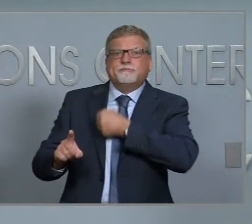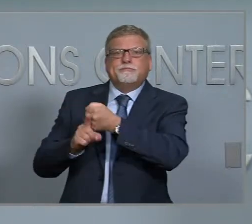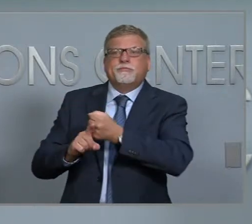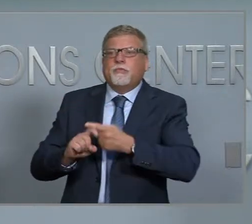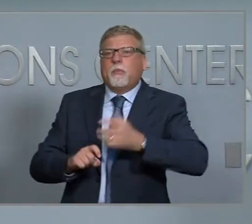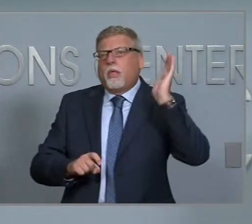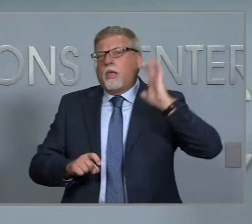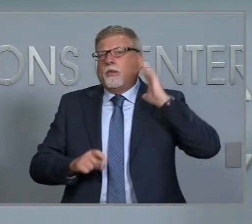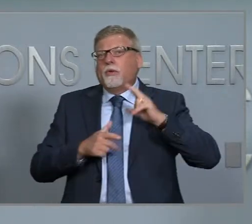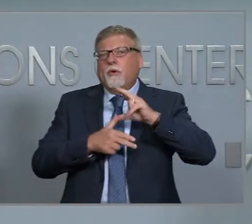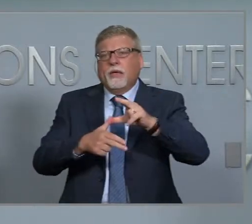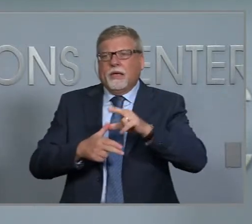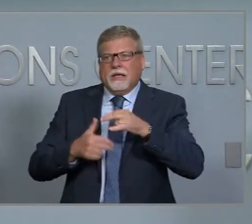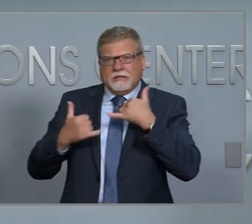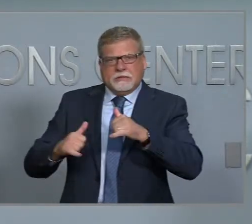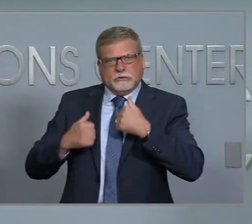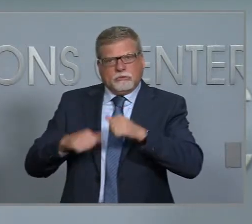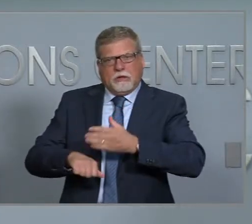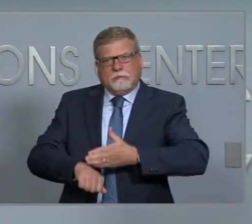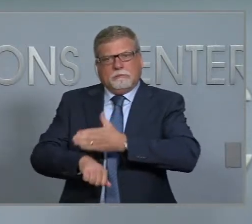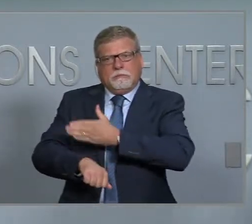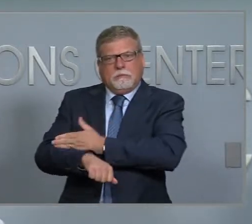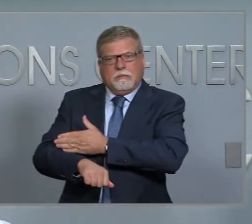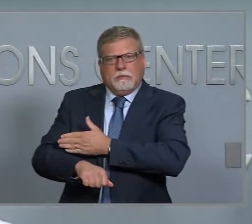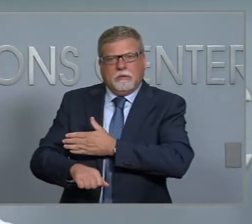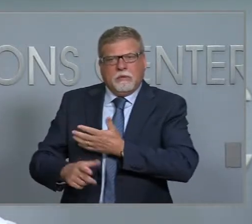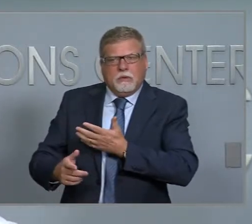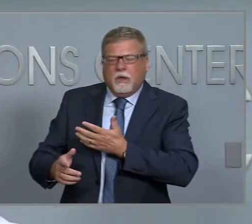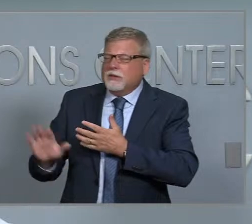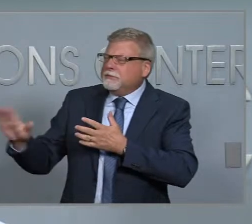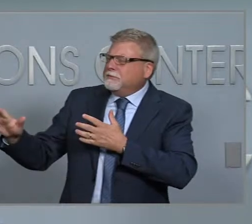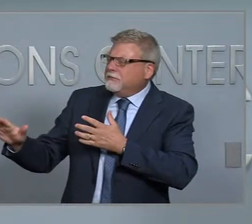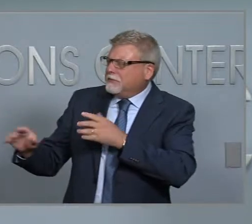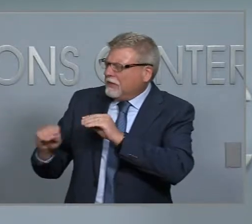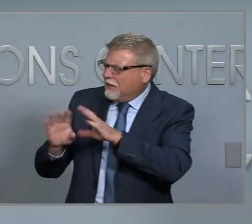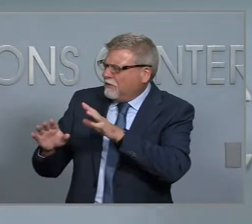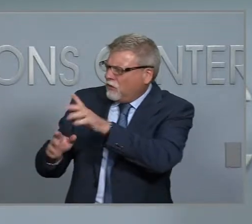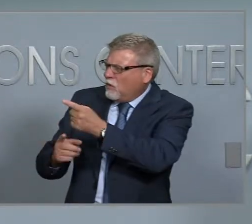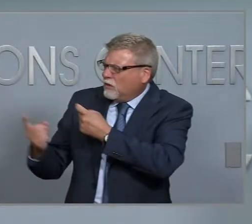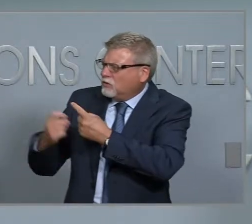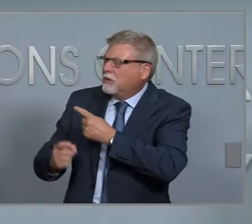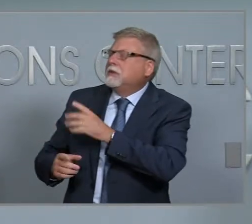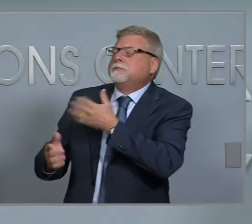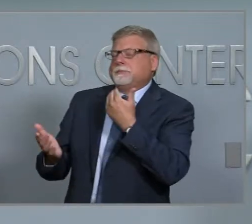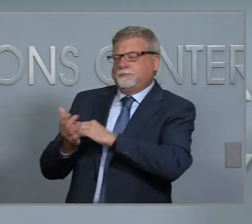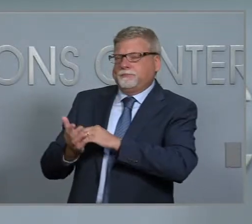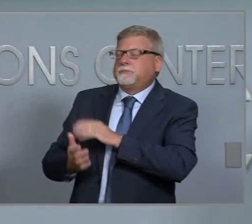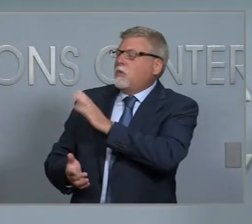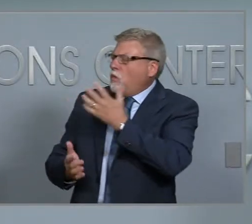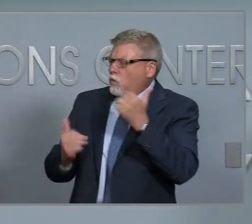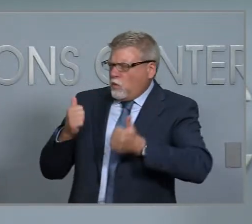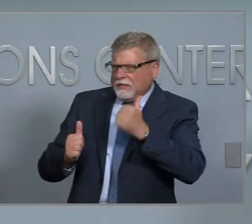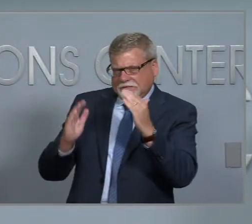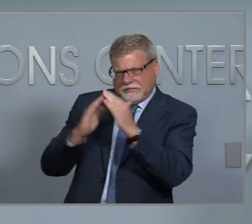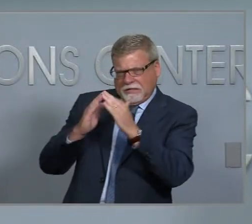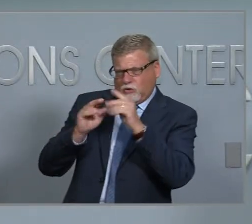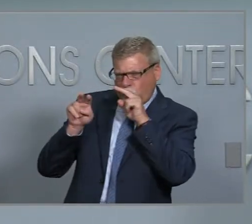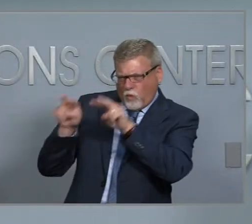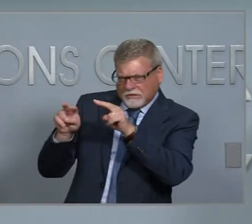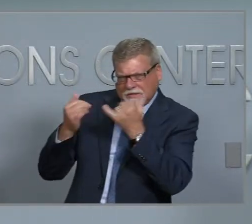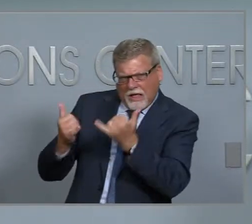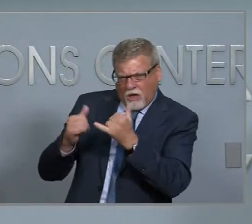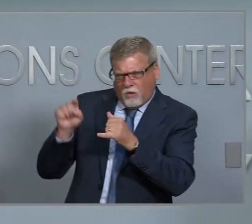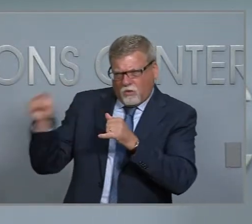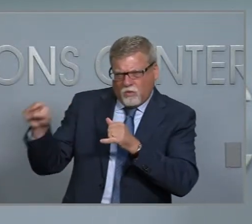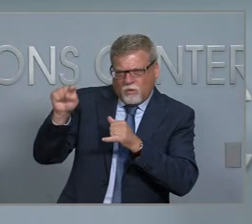now? I'm sorry, I didn't hear the question. Can you? So what communities are you closely monitoring right now that have